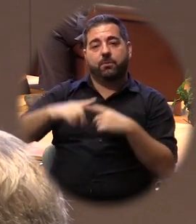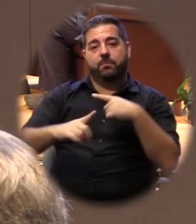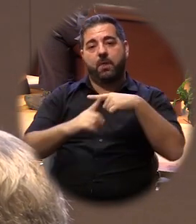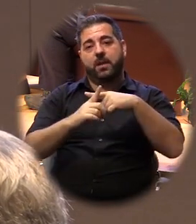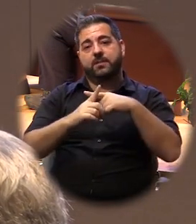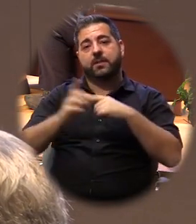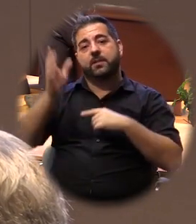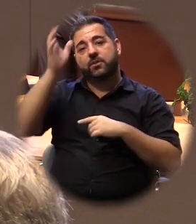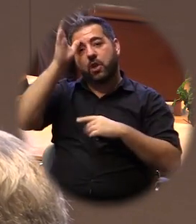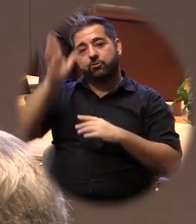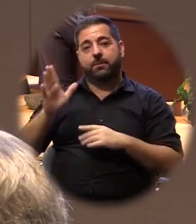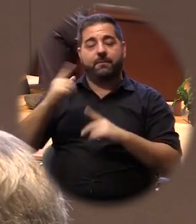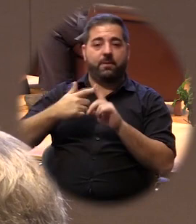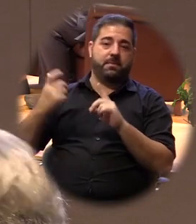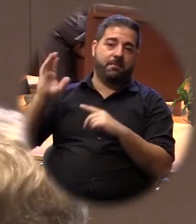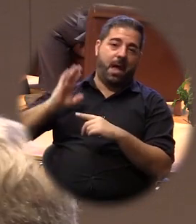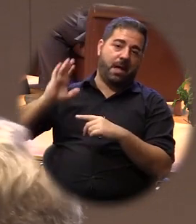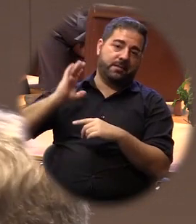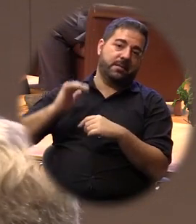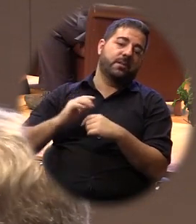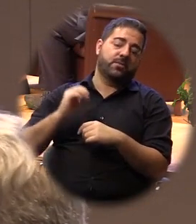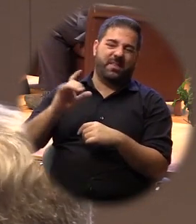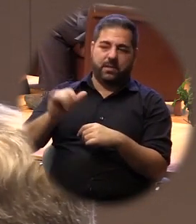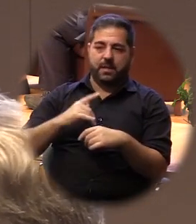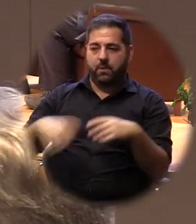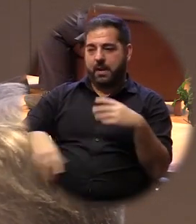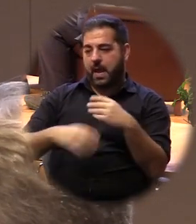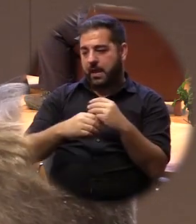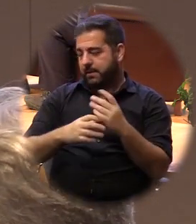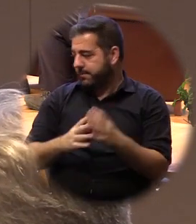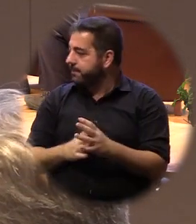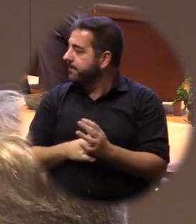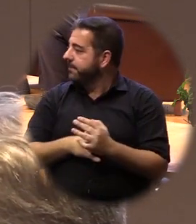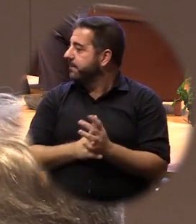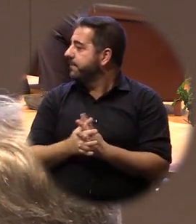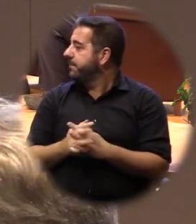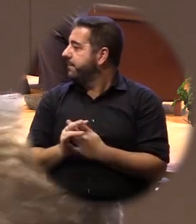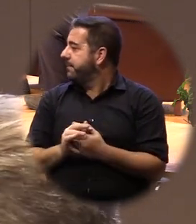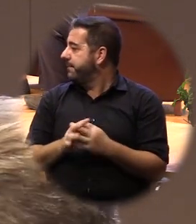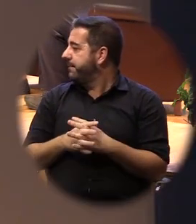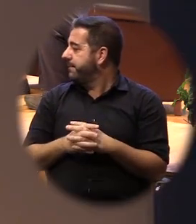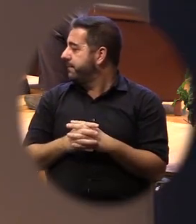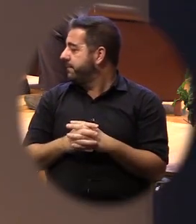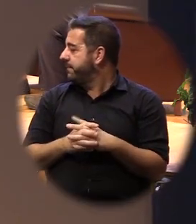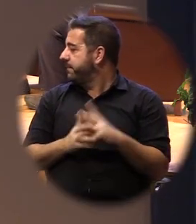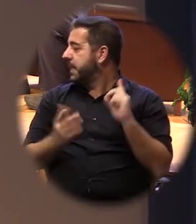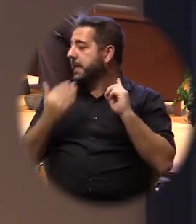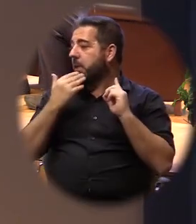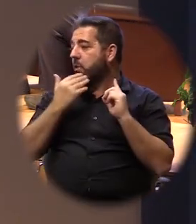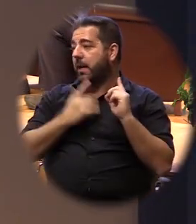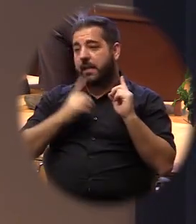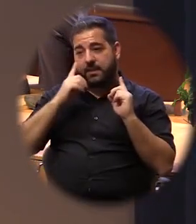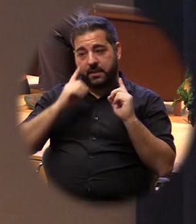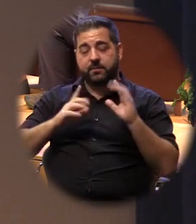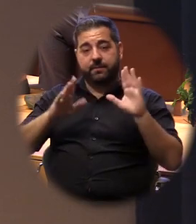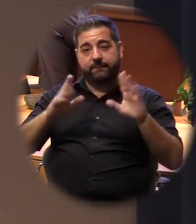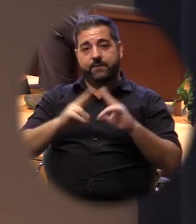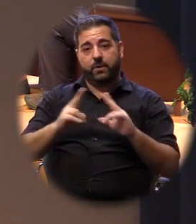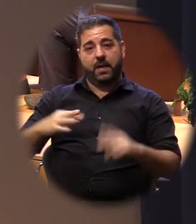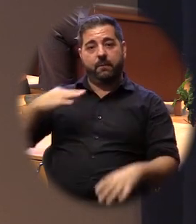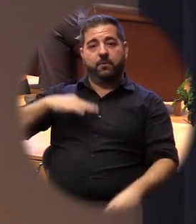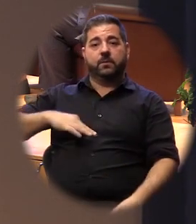scholarship so I would just that's what I would add yeah thank you no that's I think that's that is very